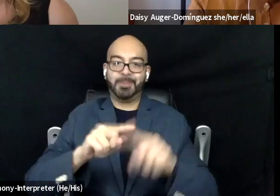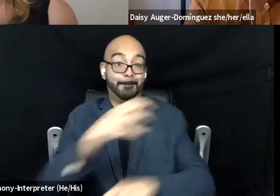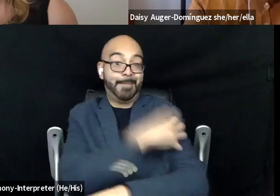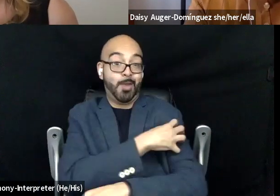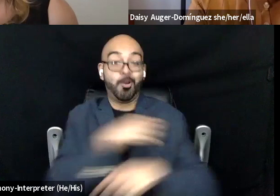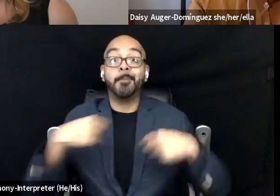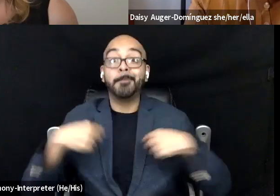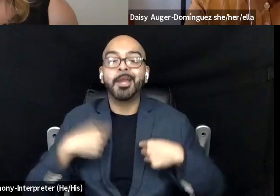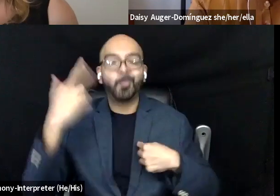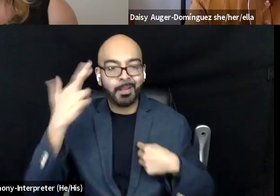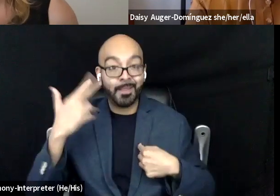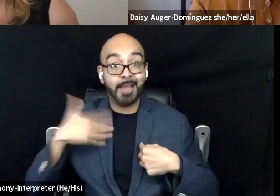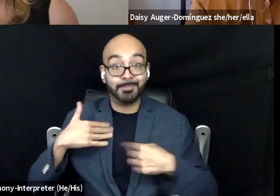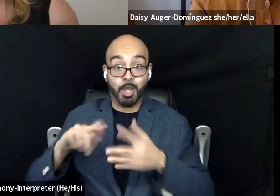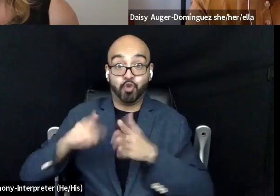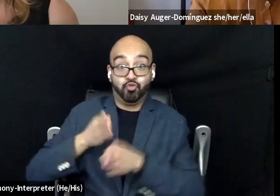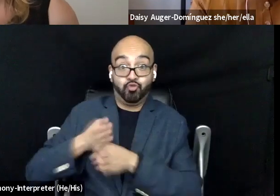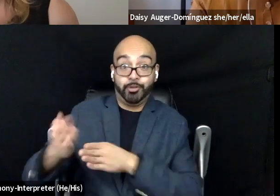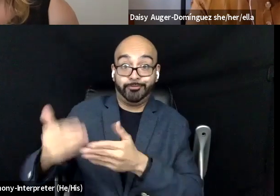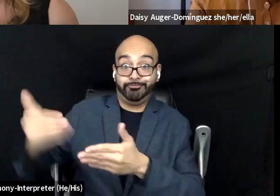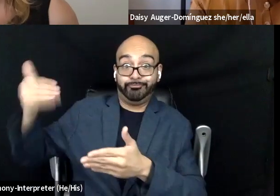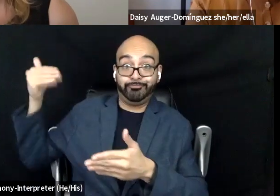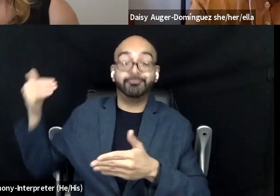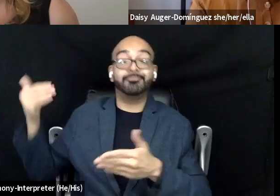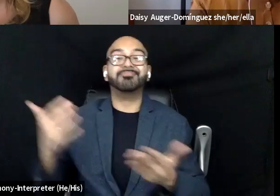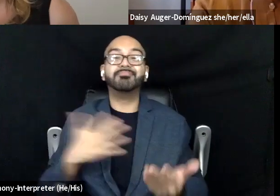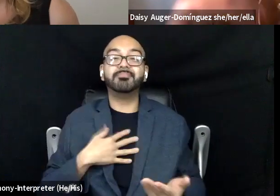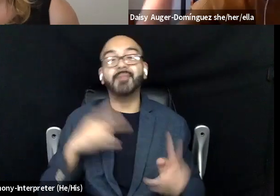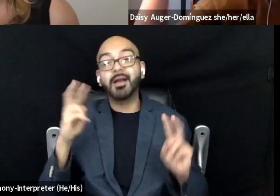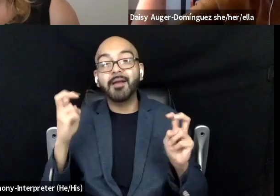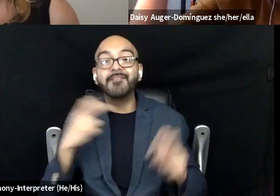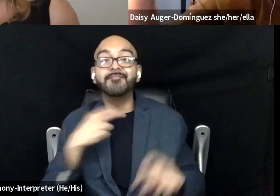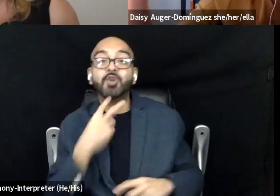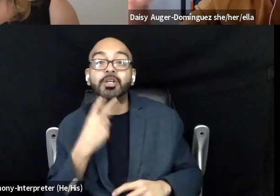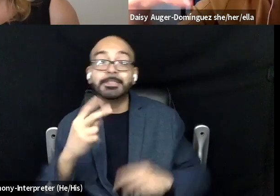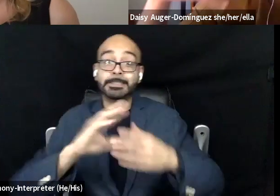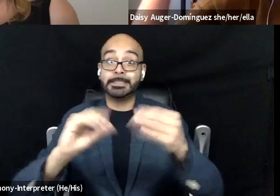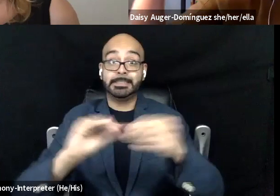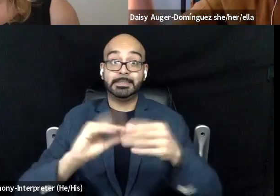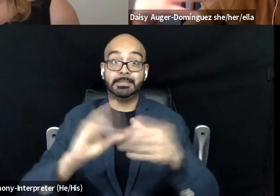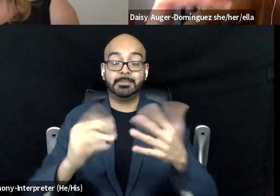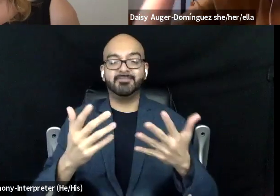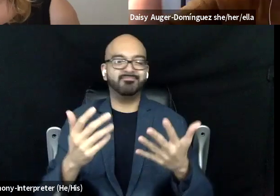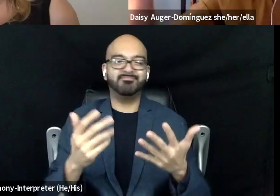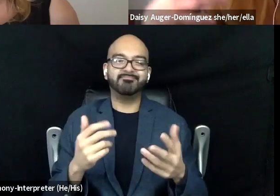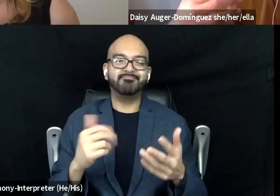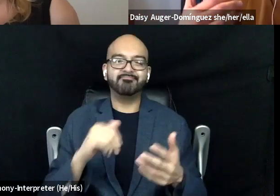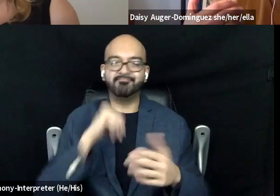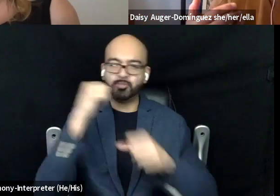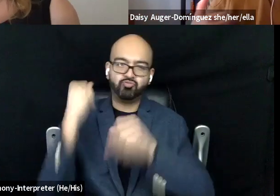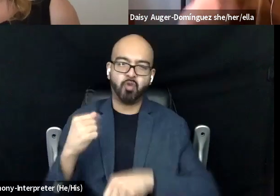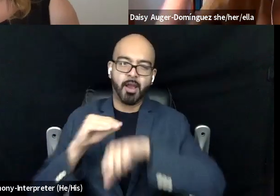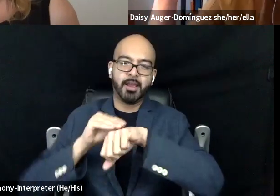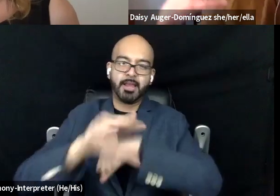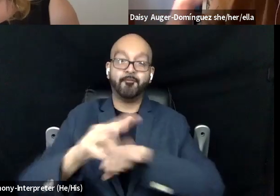early part of my career, perhaps my voice didn't have as much weight, but it has more now and it has had as a senior